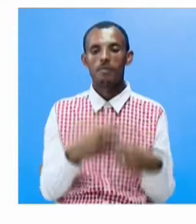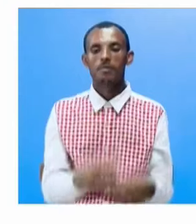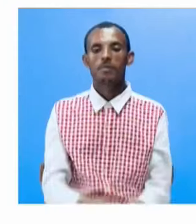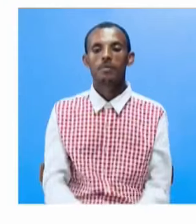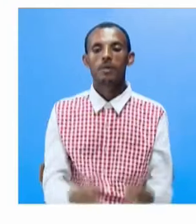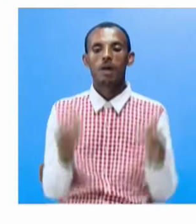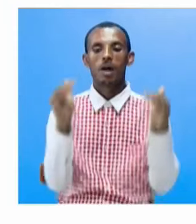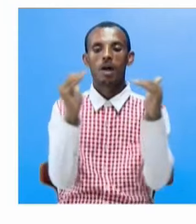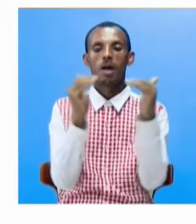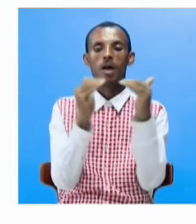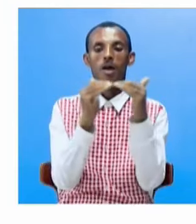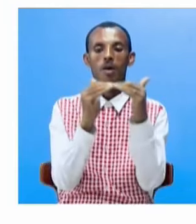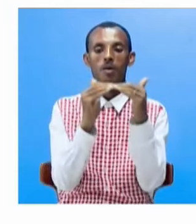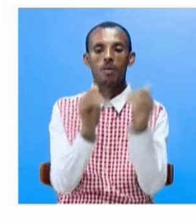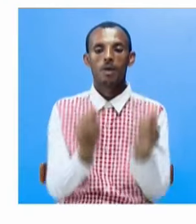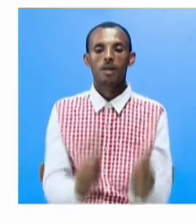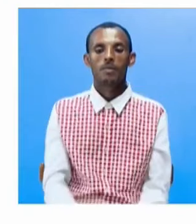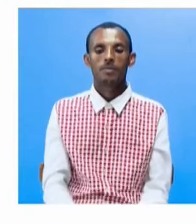equal